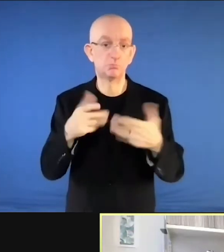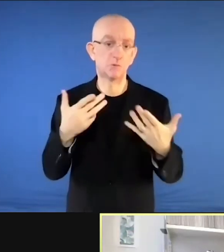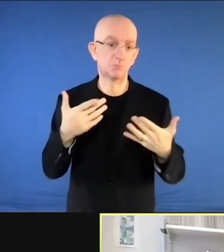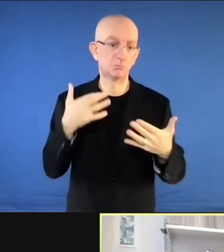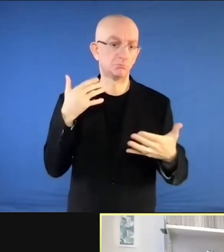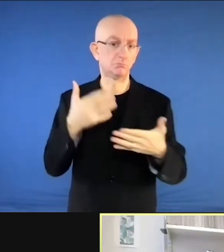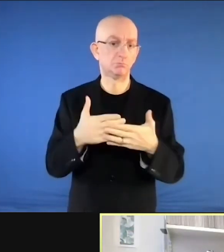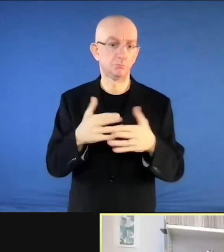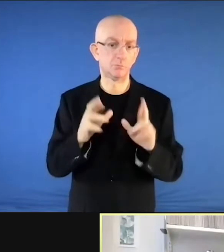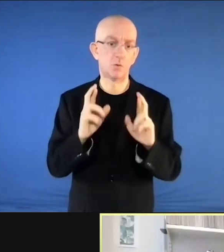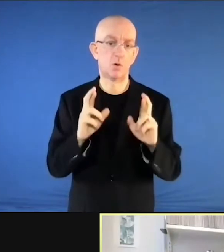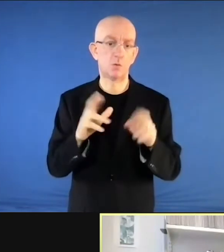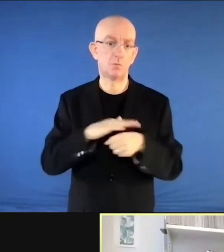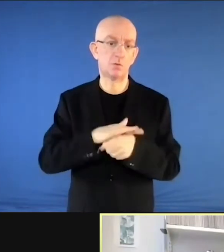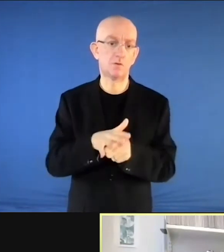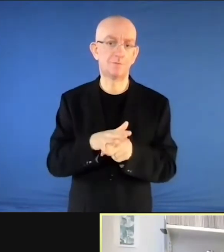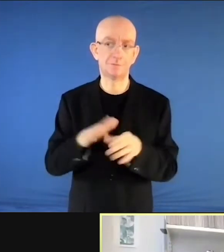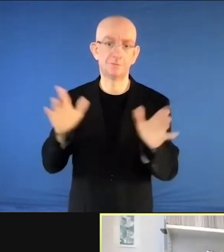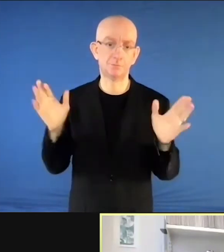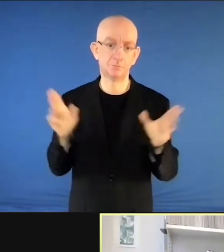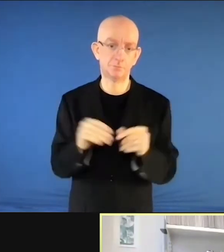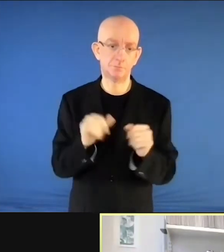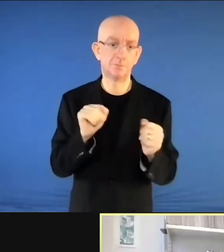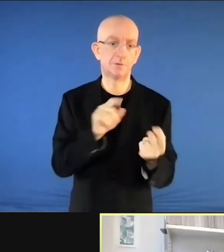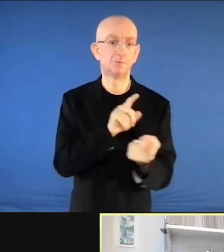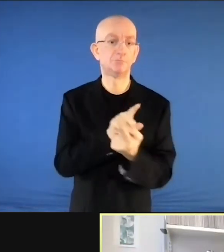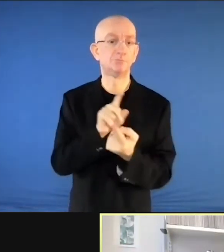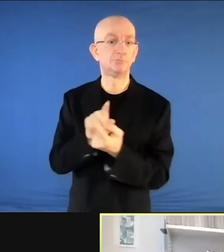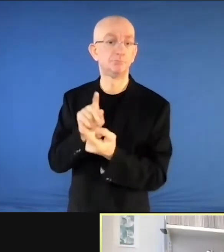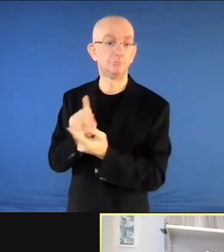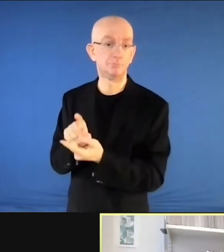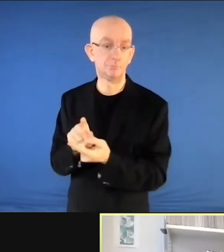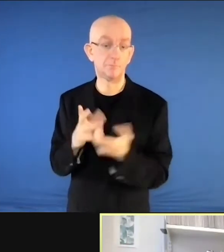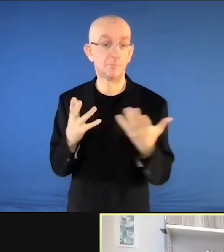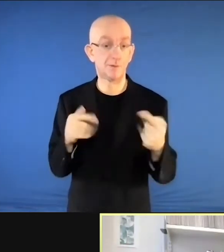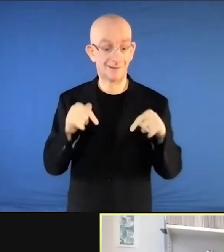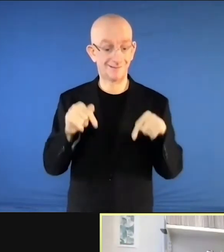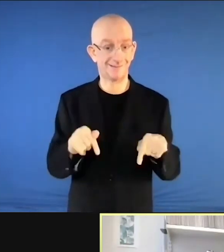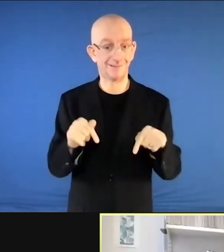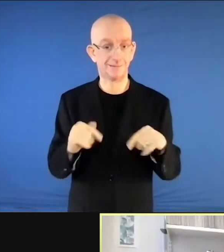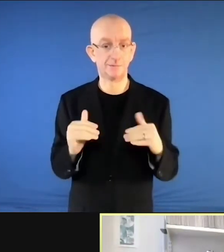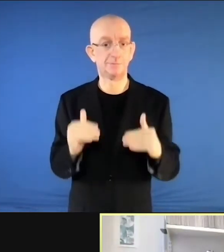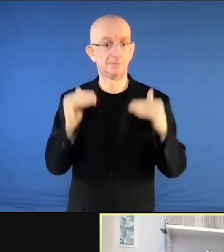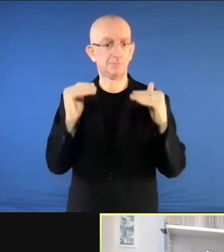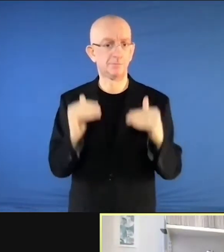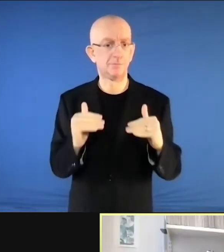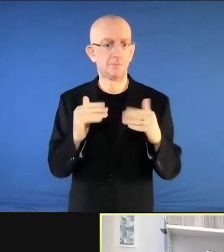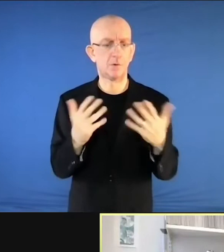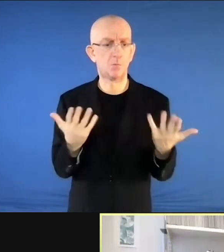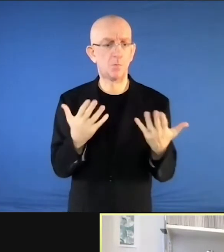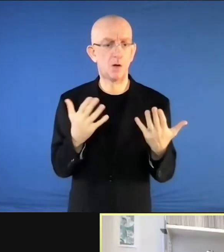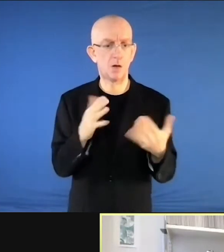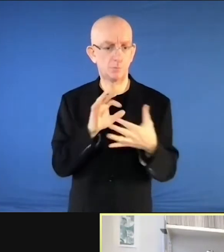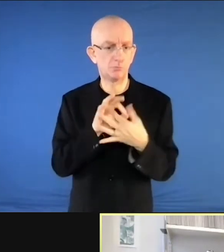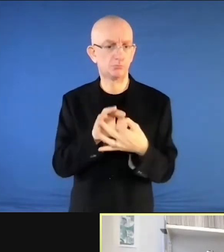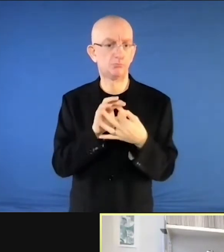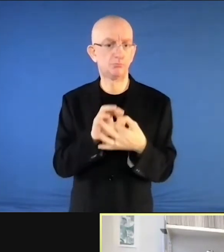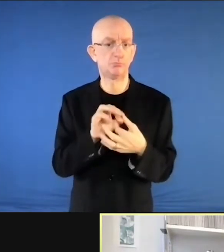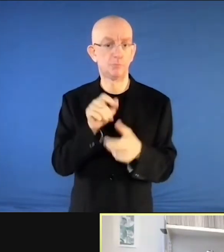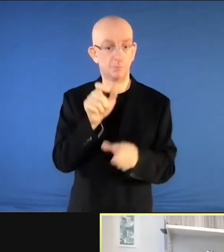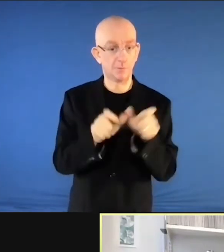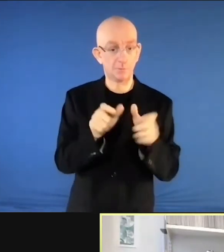engagement that people who are starting in this field don't